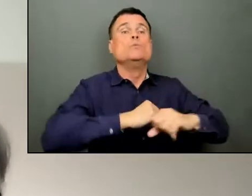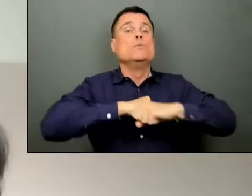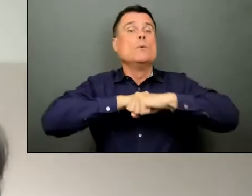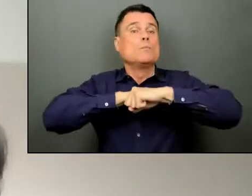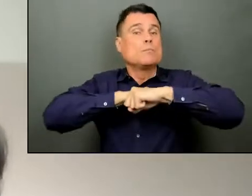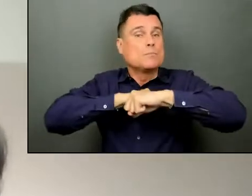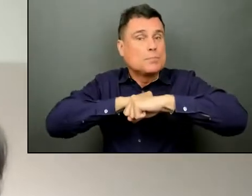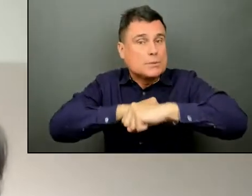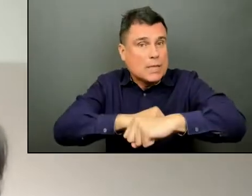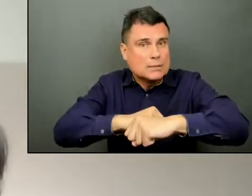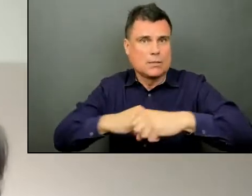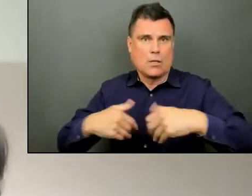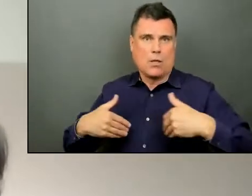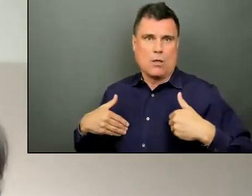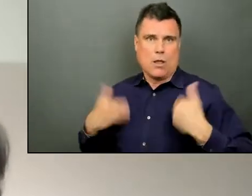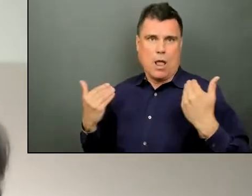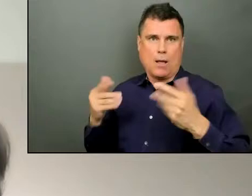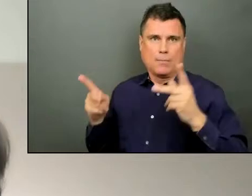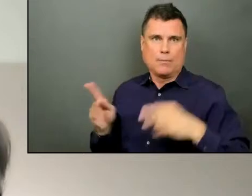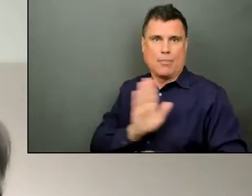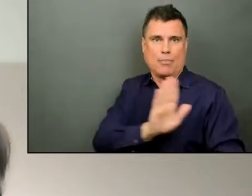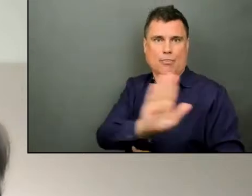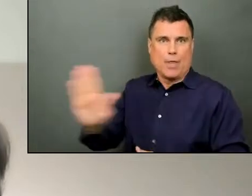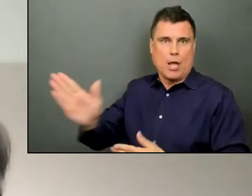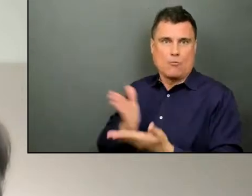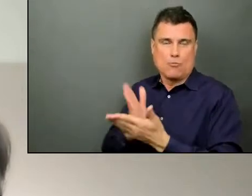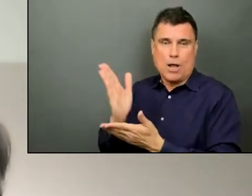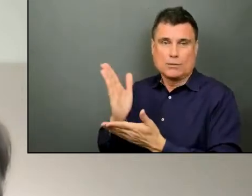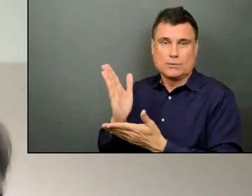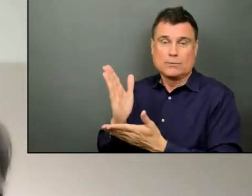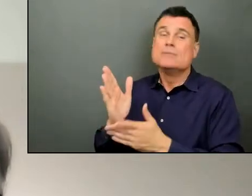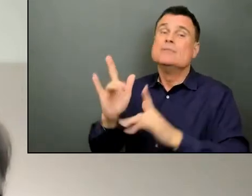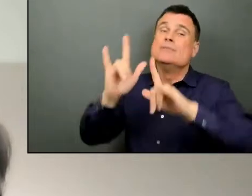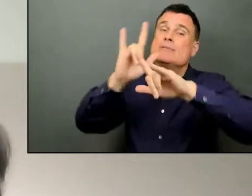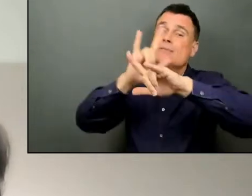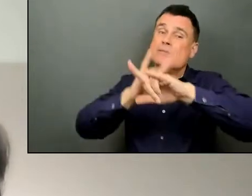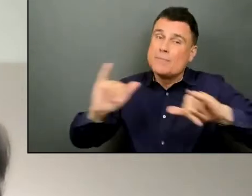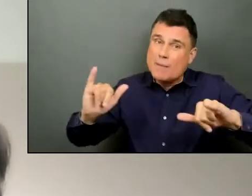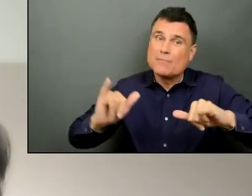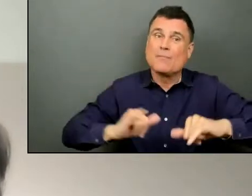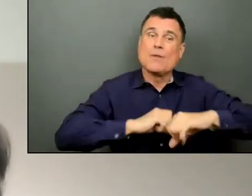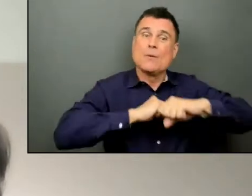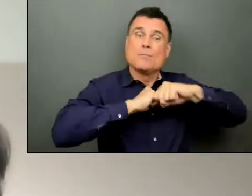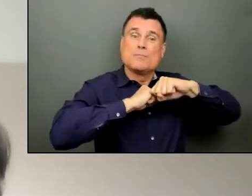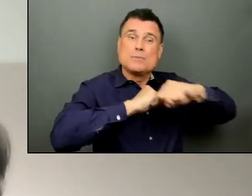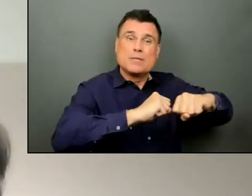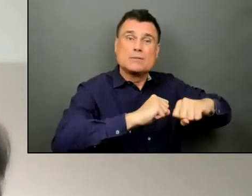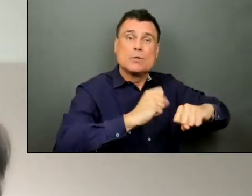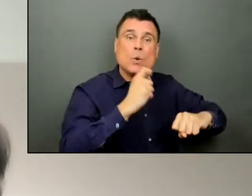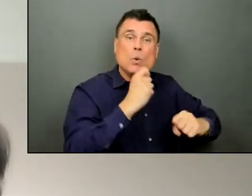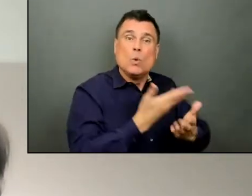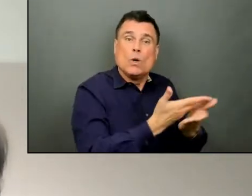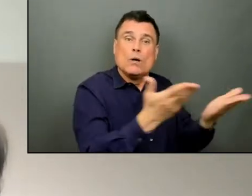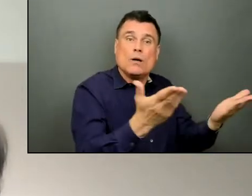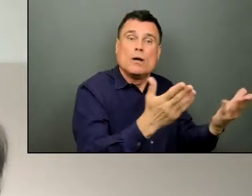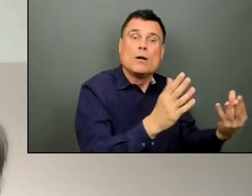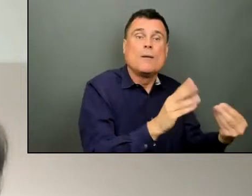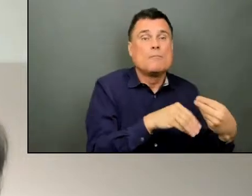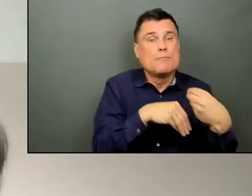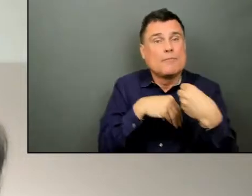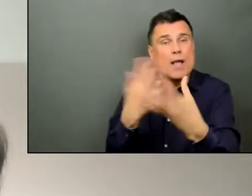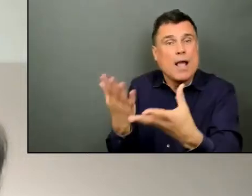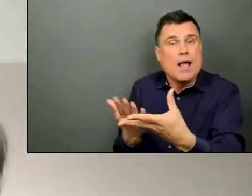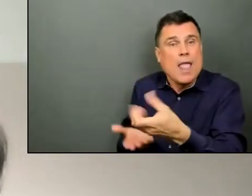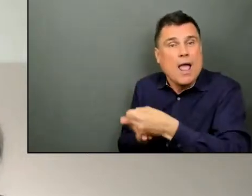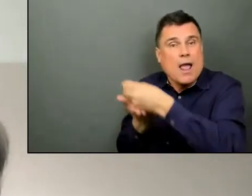caregivers to ensure that their young people can get the help when they need help. And so I certainly think that our time right